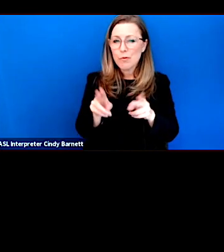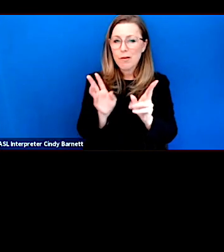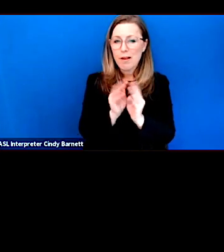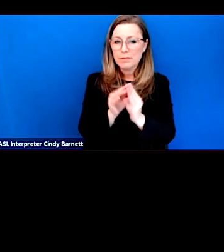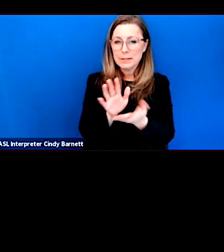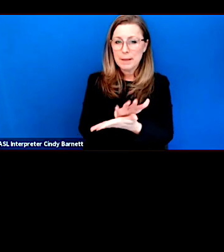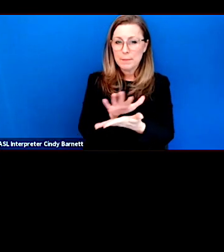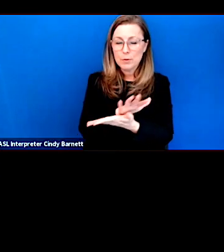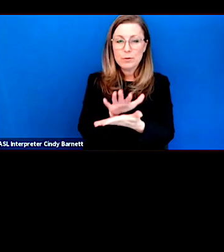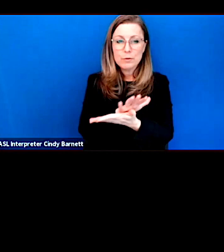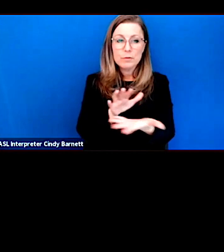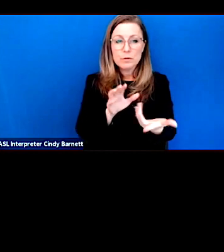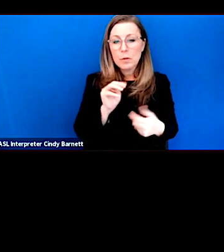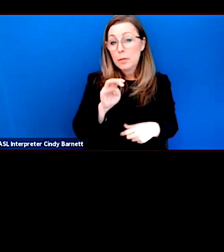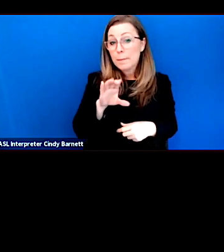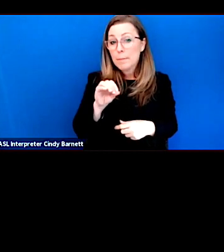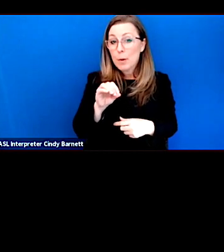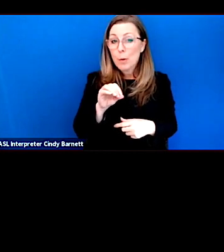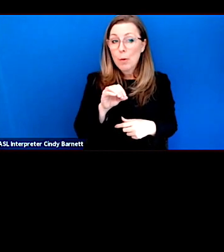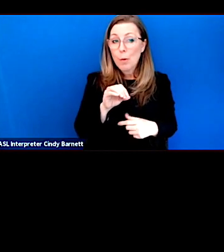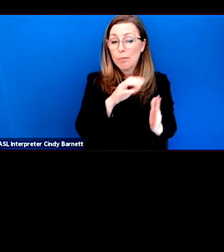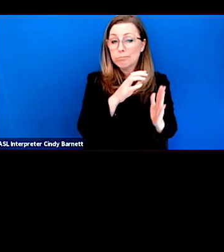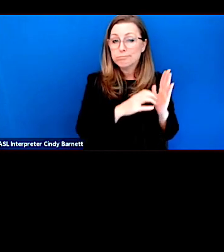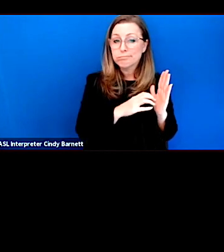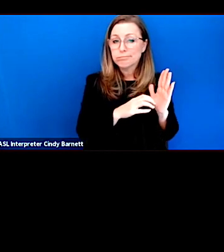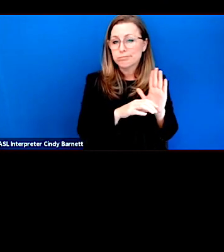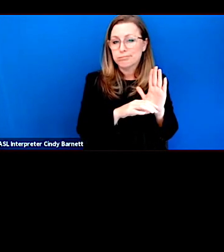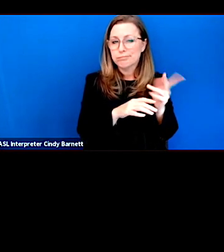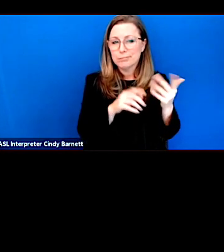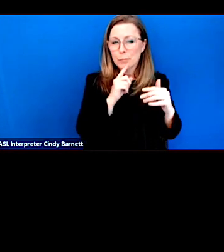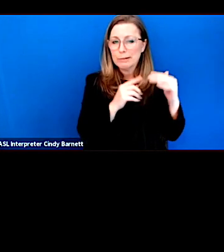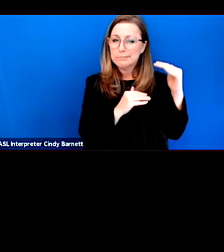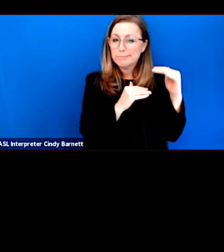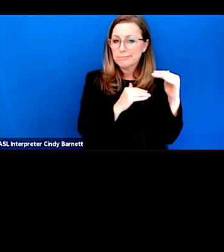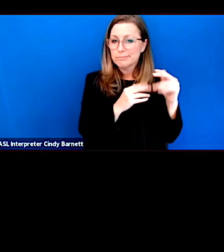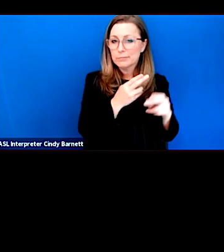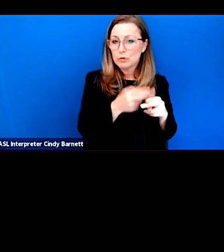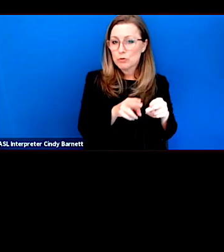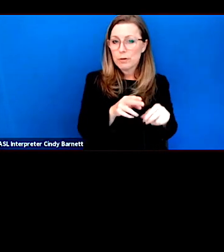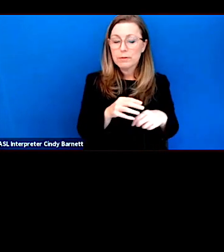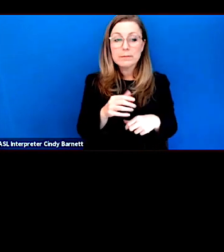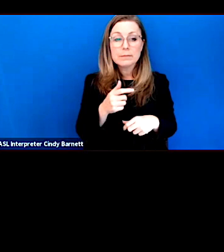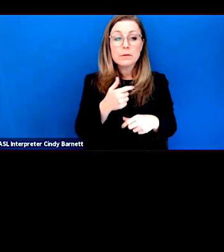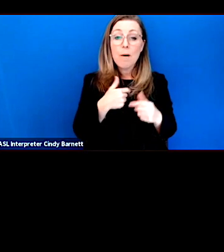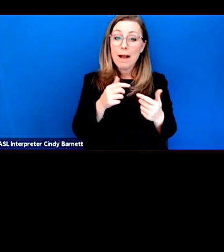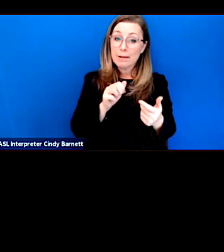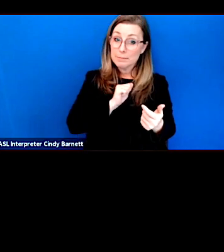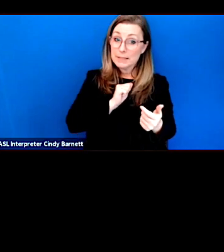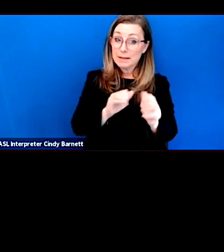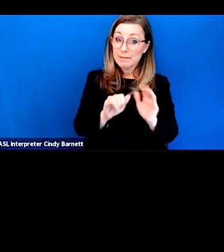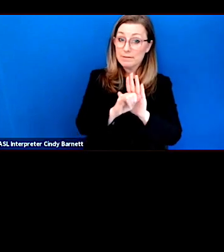is short. And there were three main ideas that came out of the paper that I identified and that both